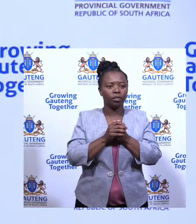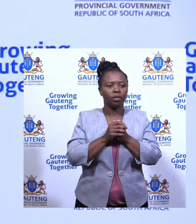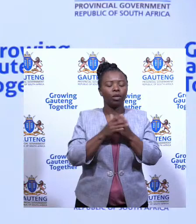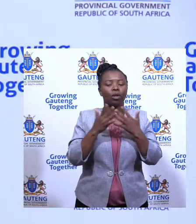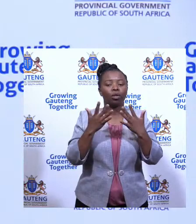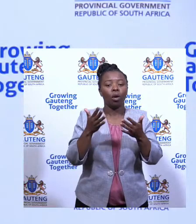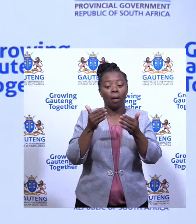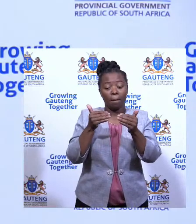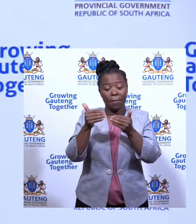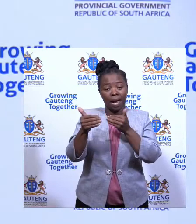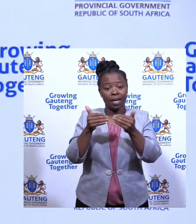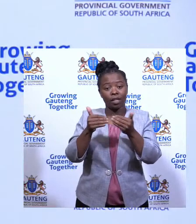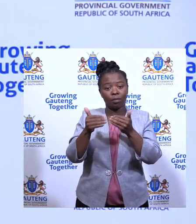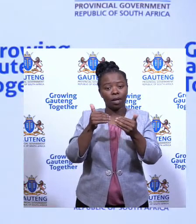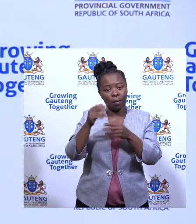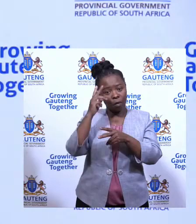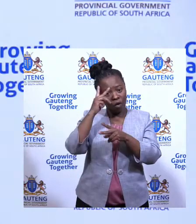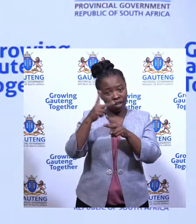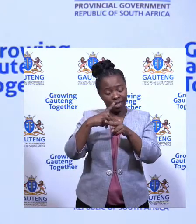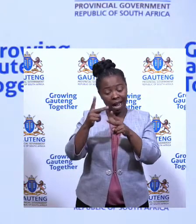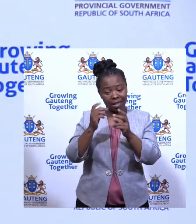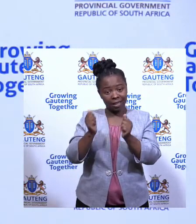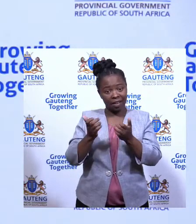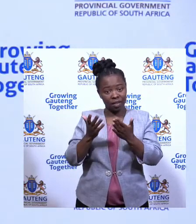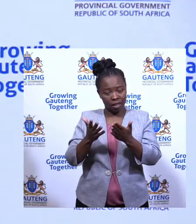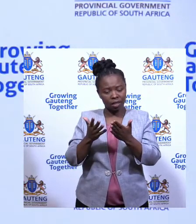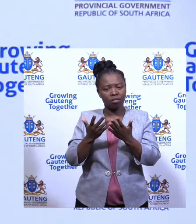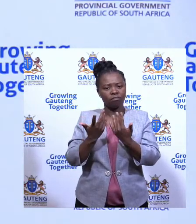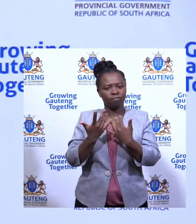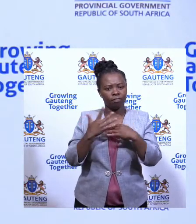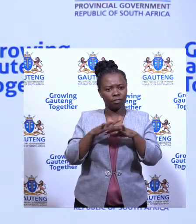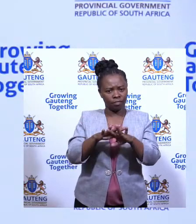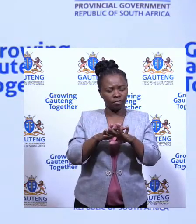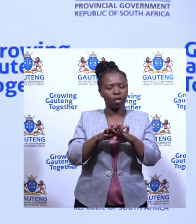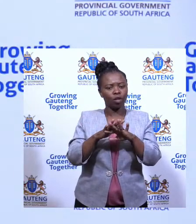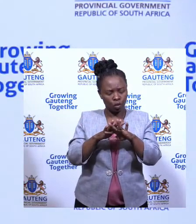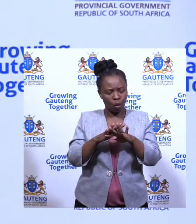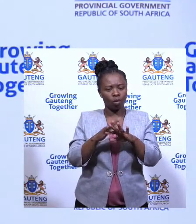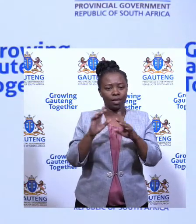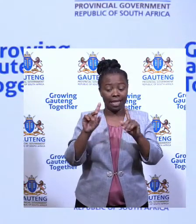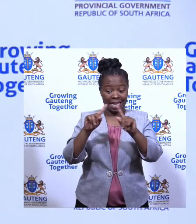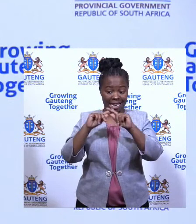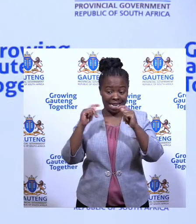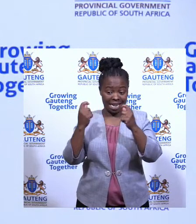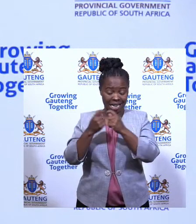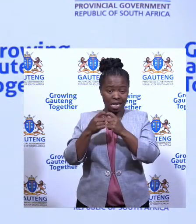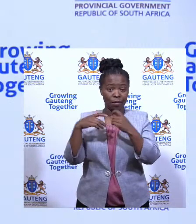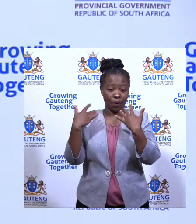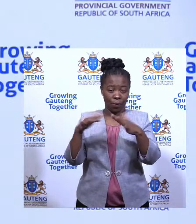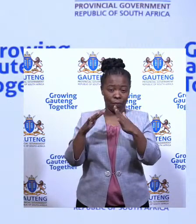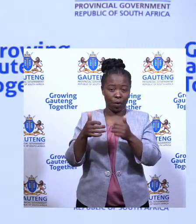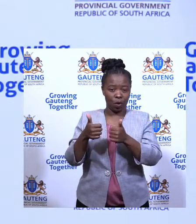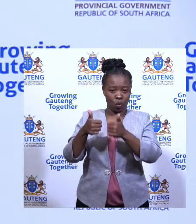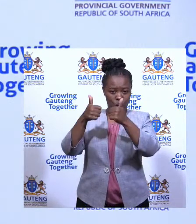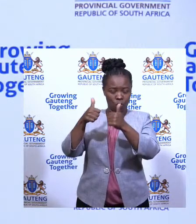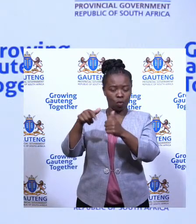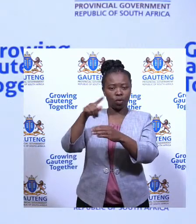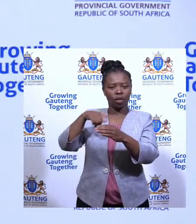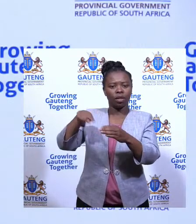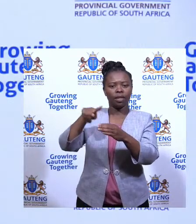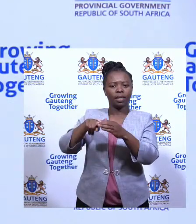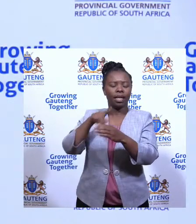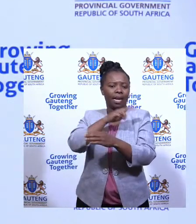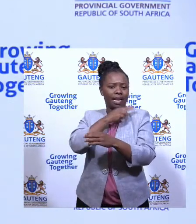Implementation Management Professional Service Provider, we've got a very competent team that consists of health planners,